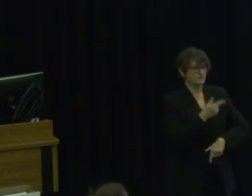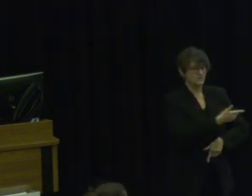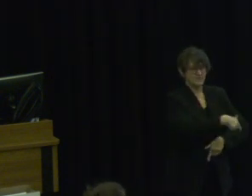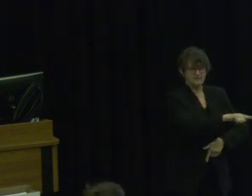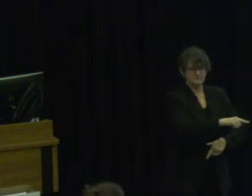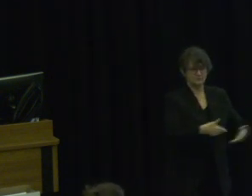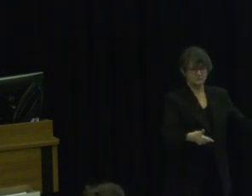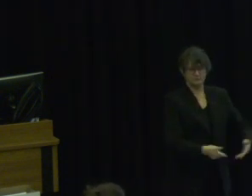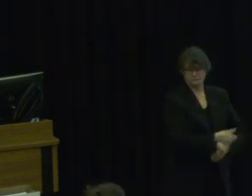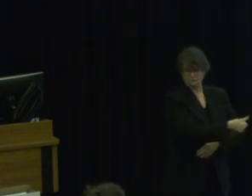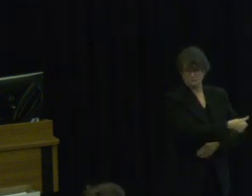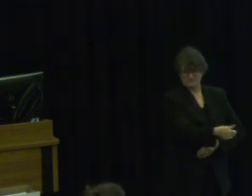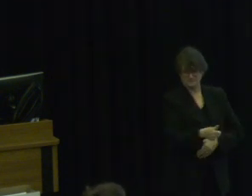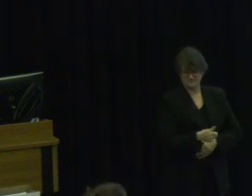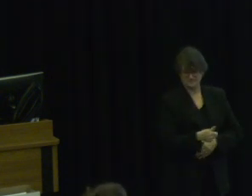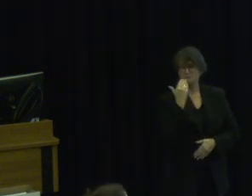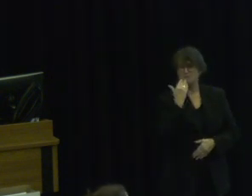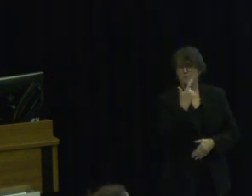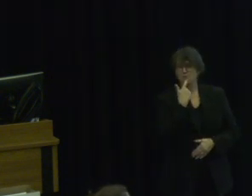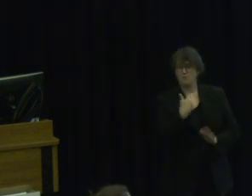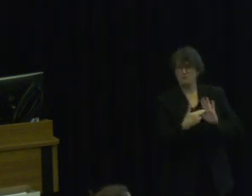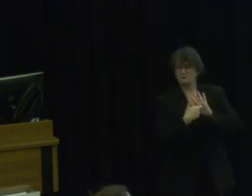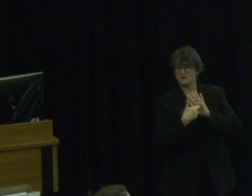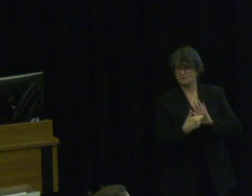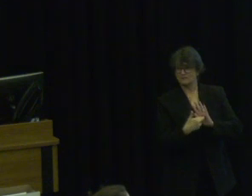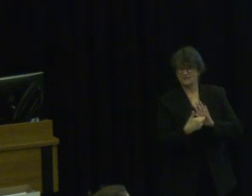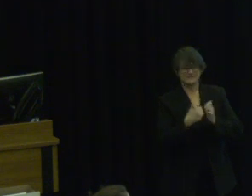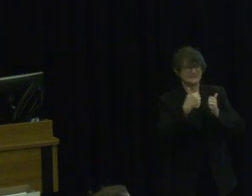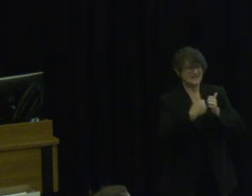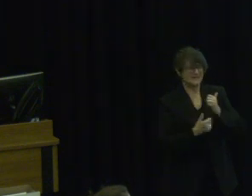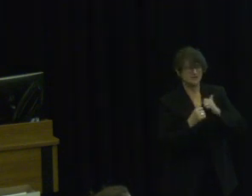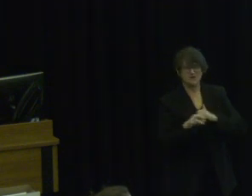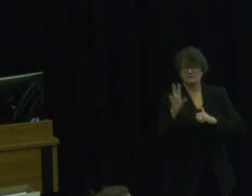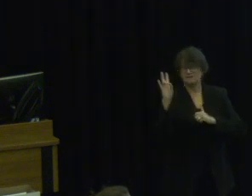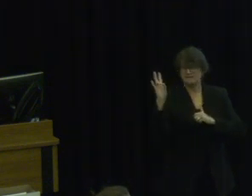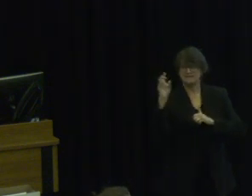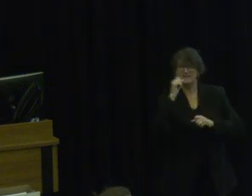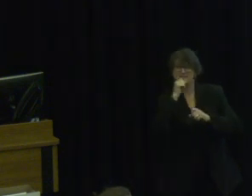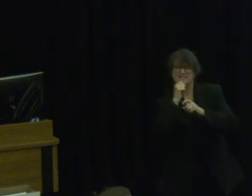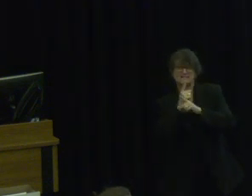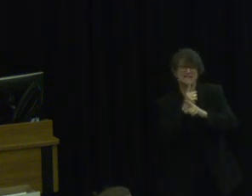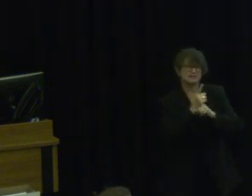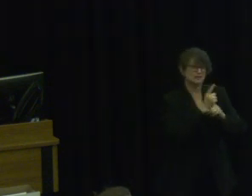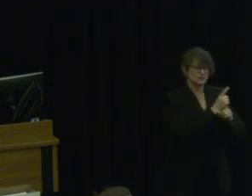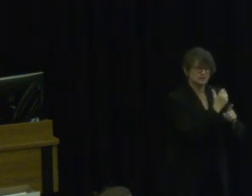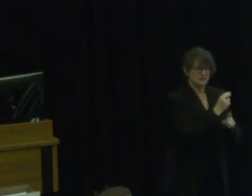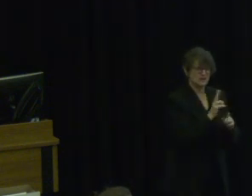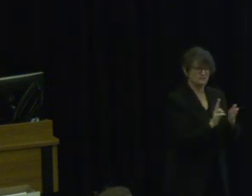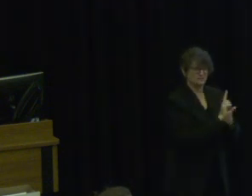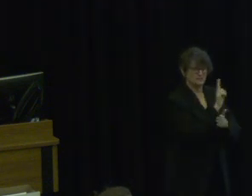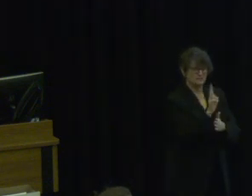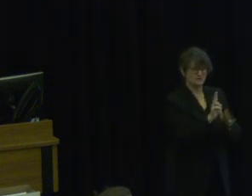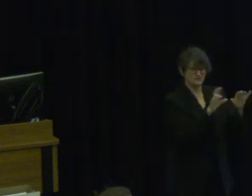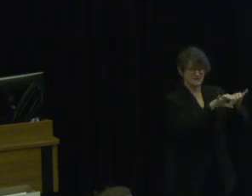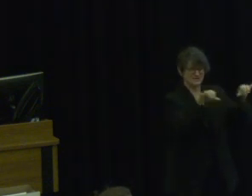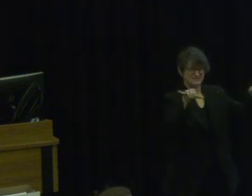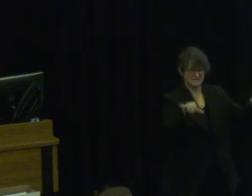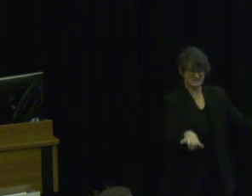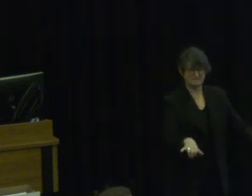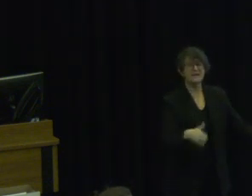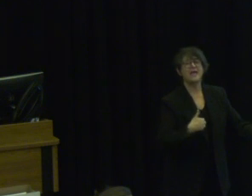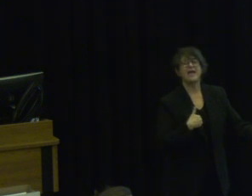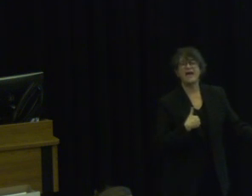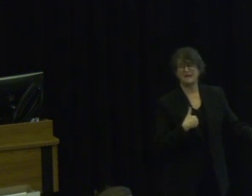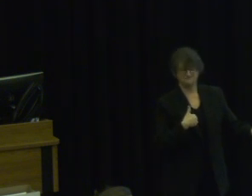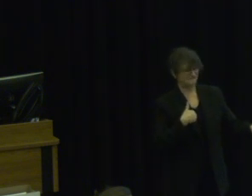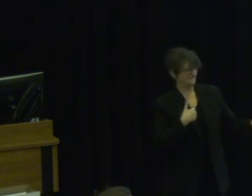themselves so you can know some of the people who represent them. Each of the seven sisters of the UMaine system have a Board of Visitors, and those